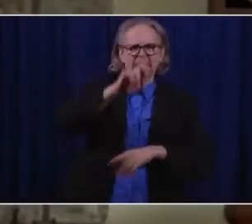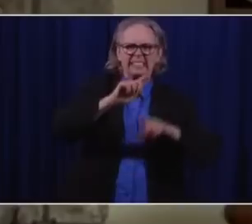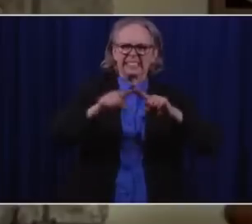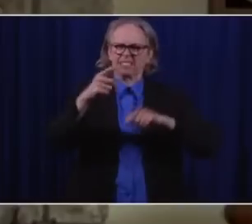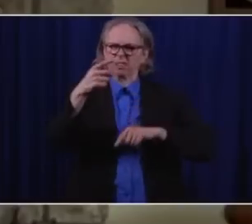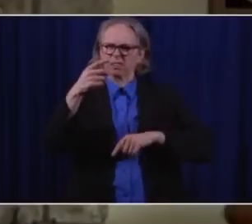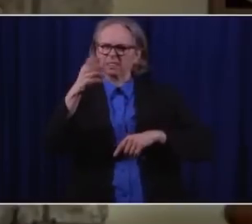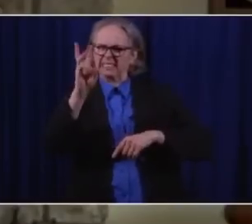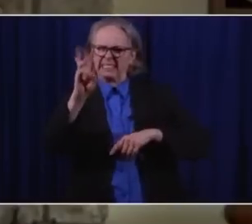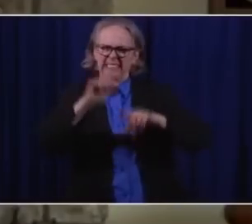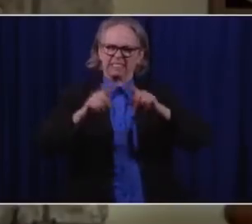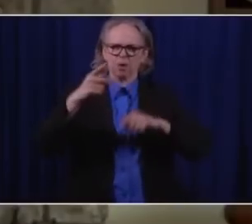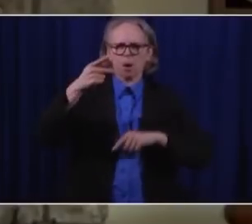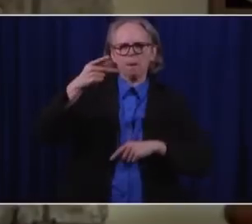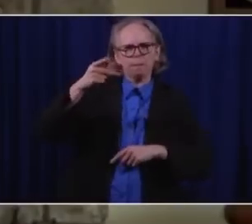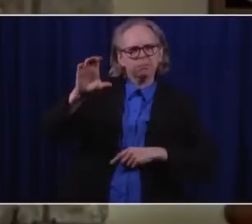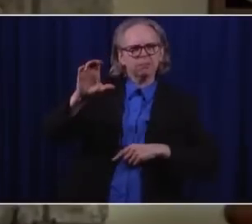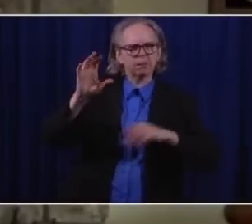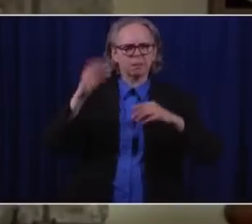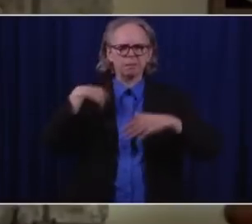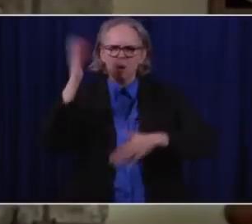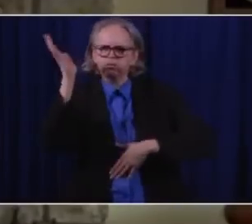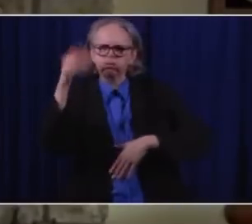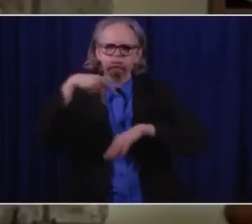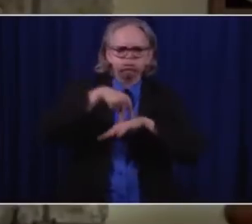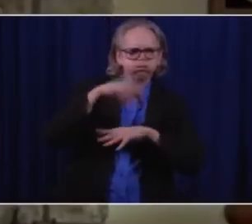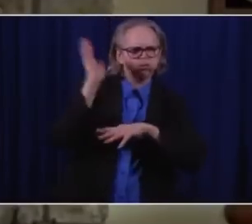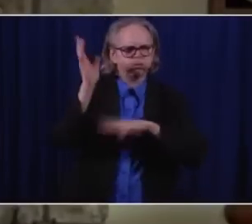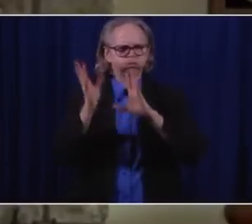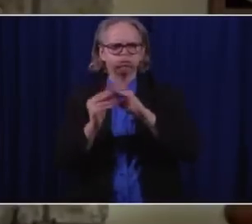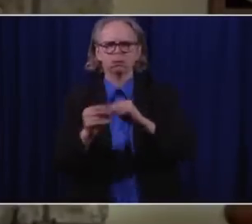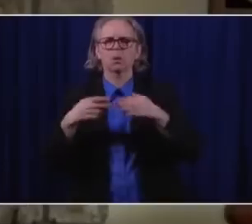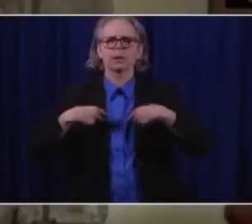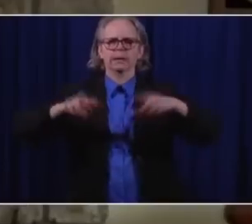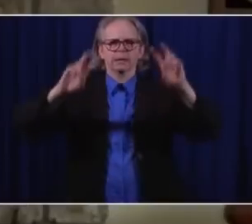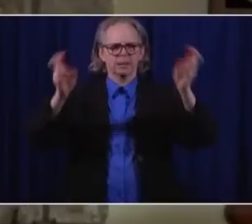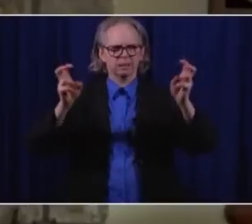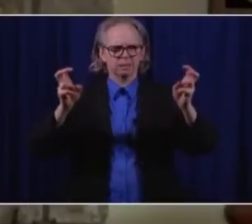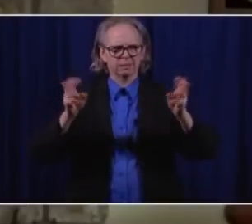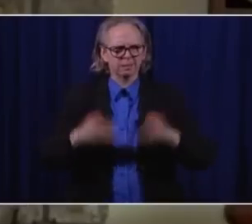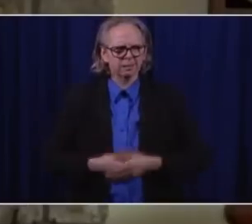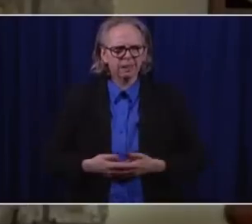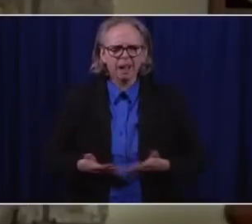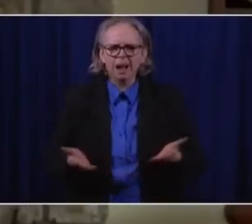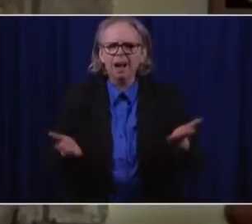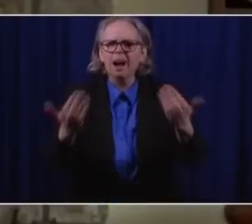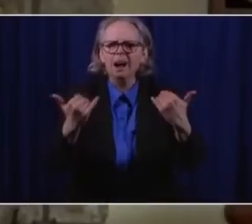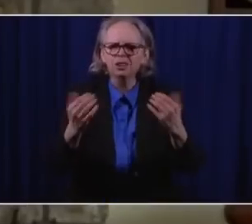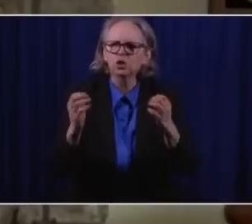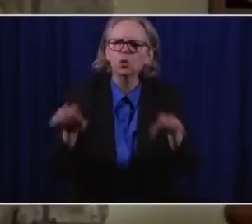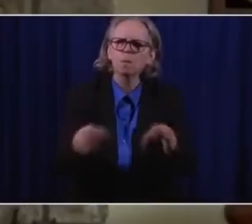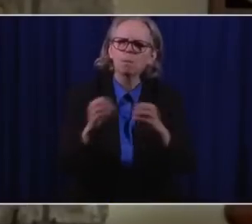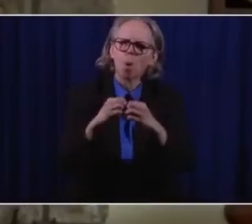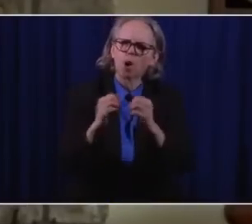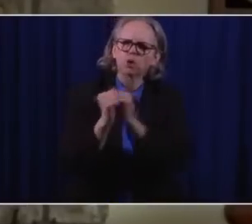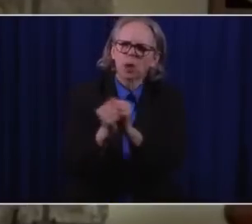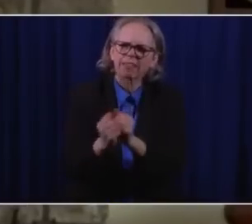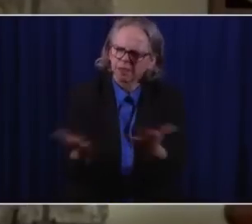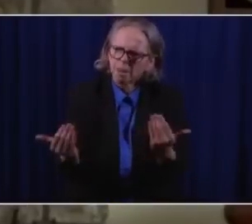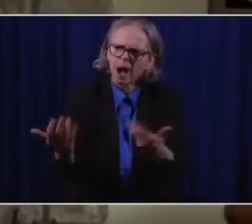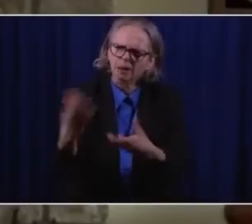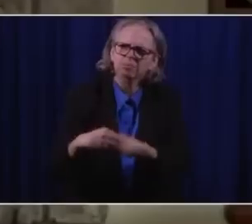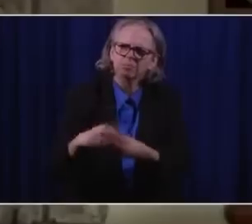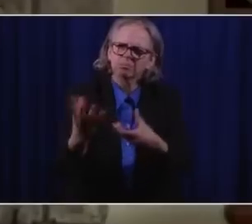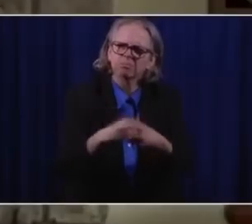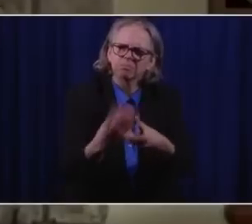is, let's do more. And what each Ohioan can do is to reduce their own contacts with other people. Wear a